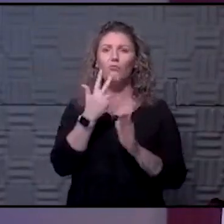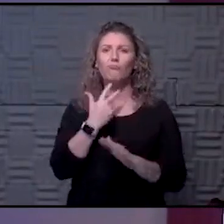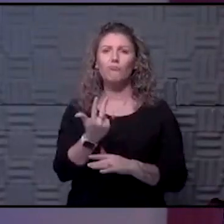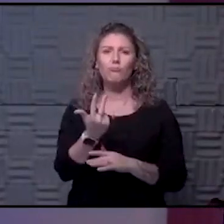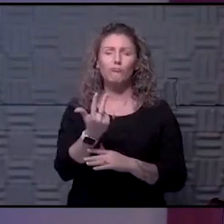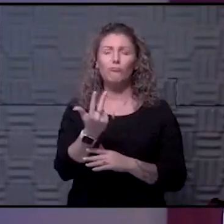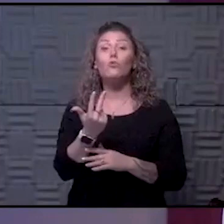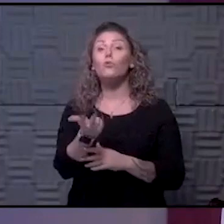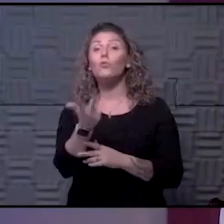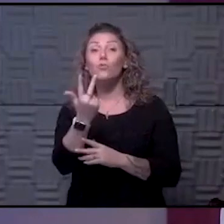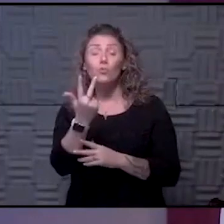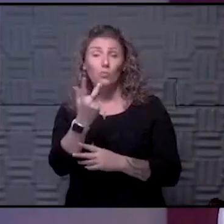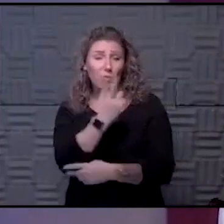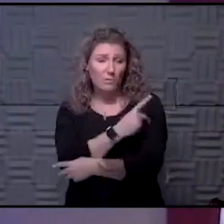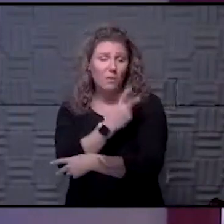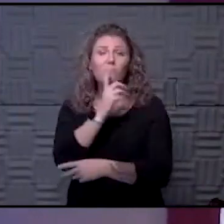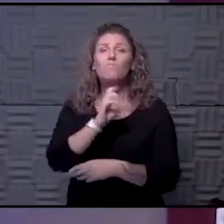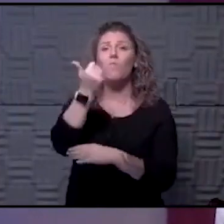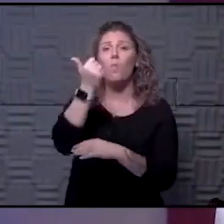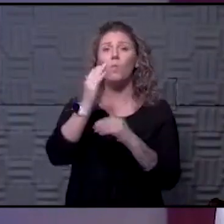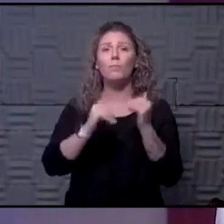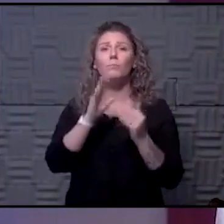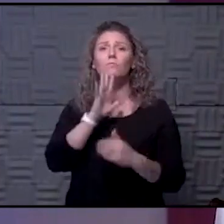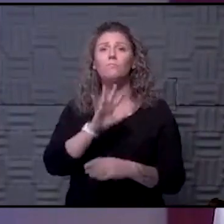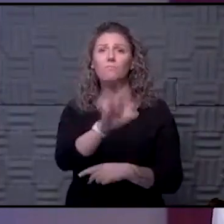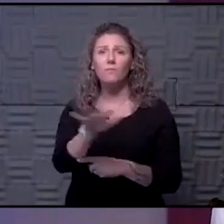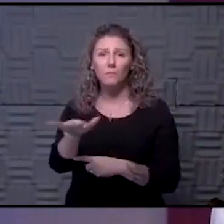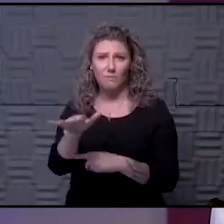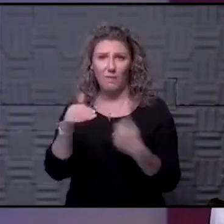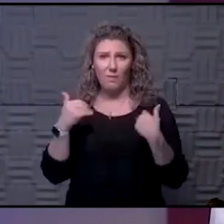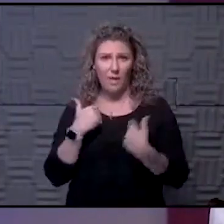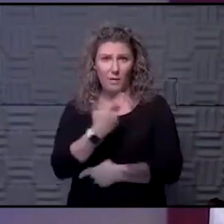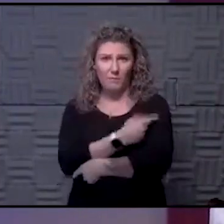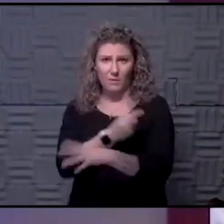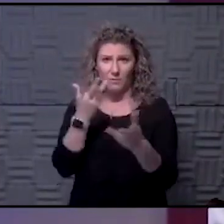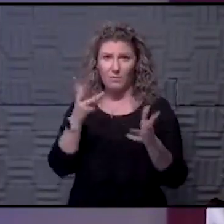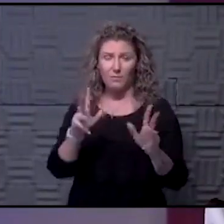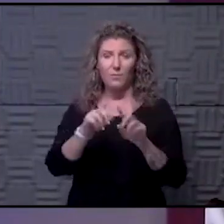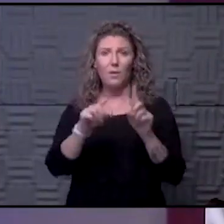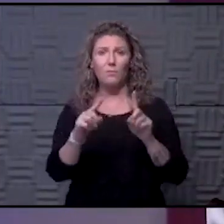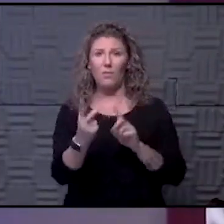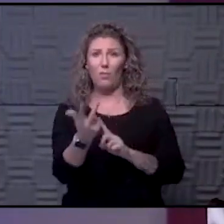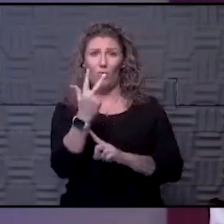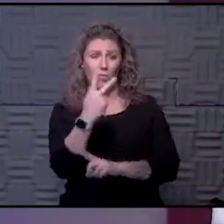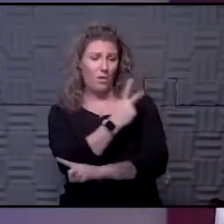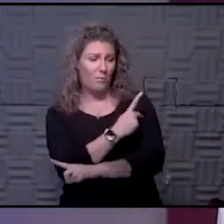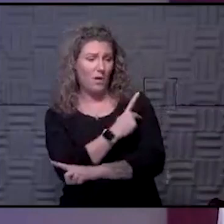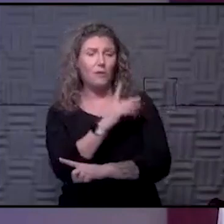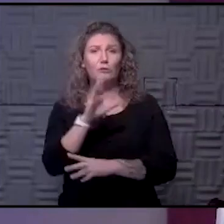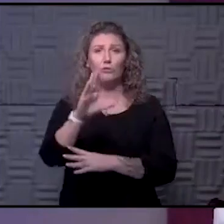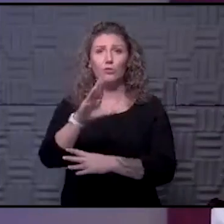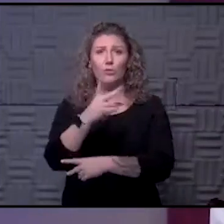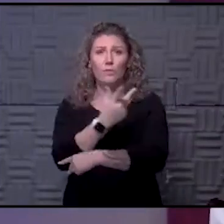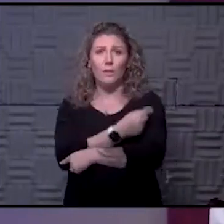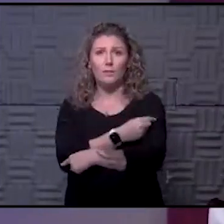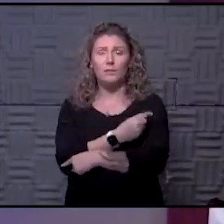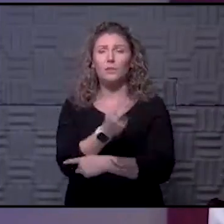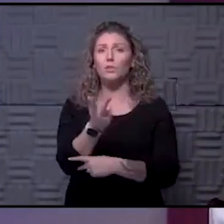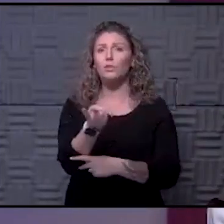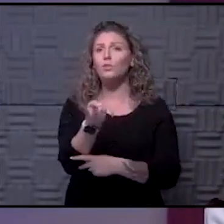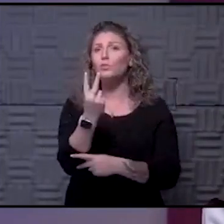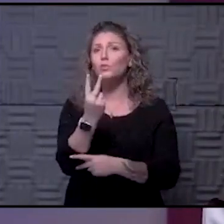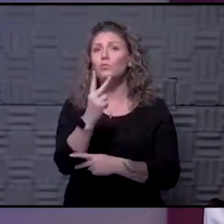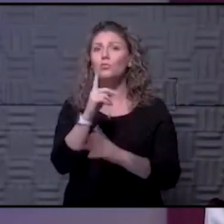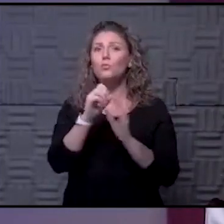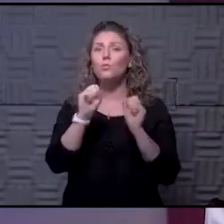had vaccines, older than 55. But in those 3 patients that have gotten their vaccines, 2 of them were